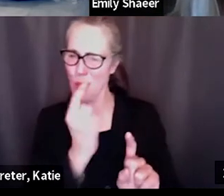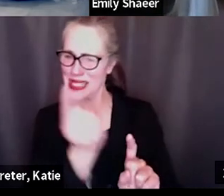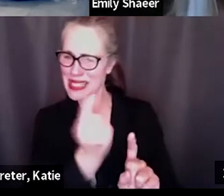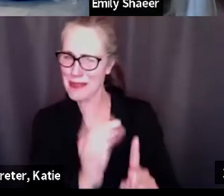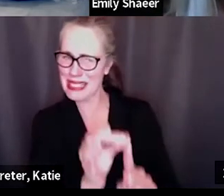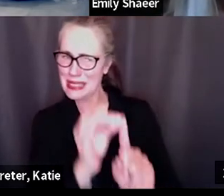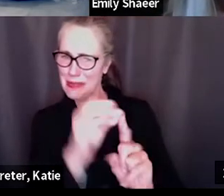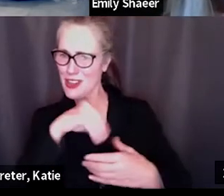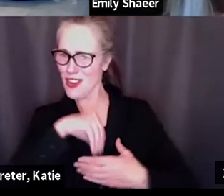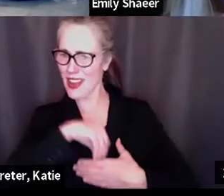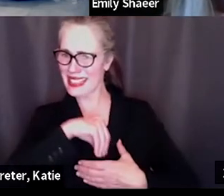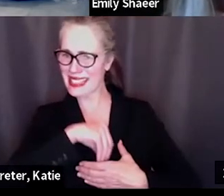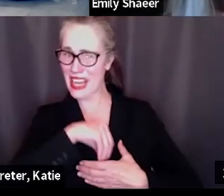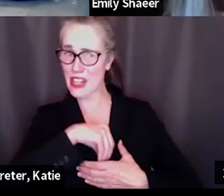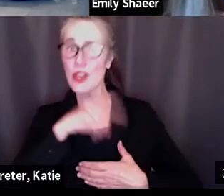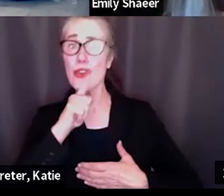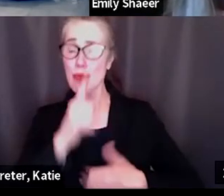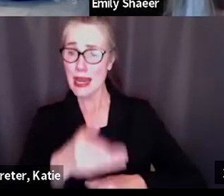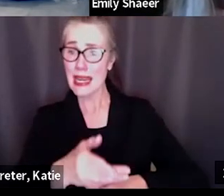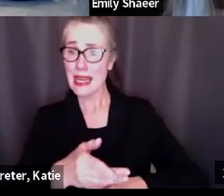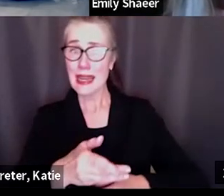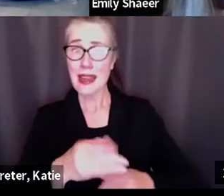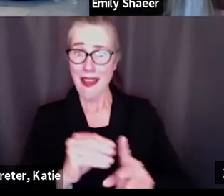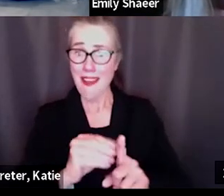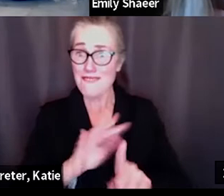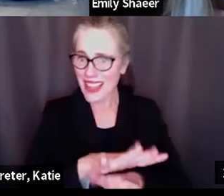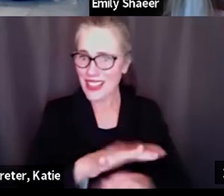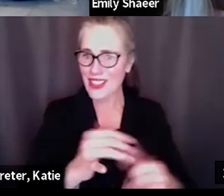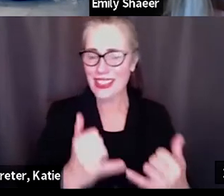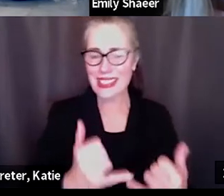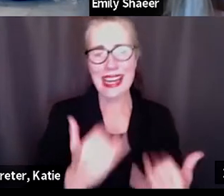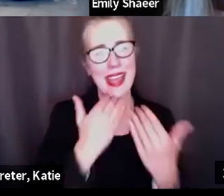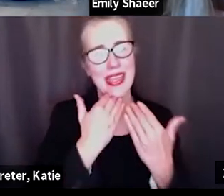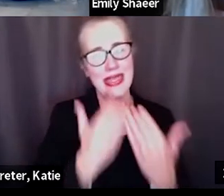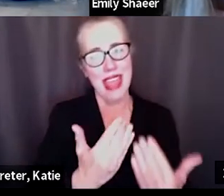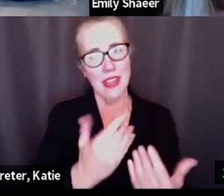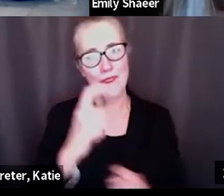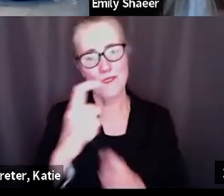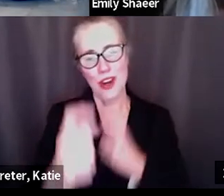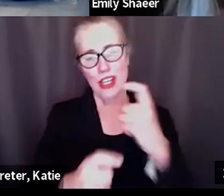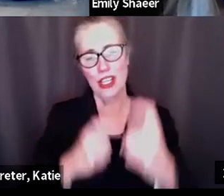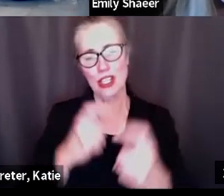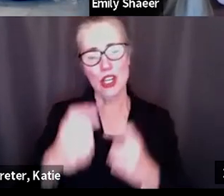so much for the generosity of mr um